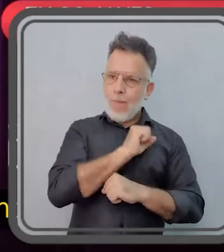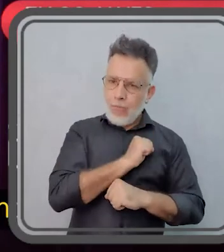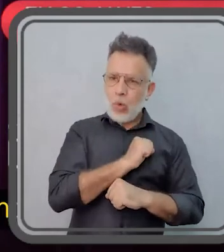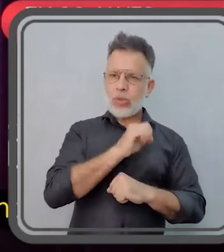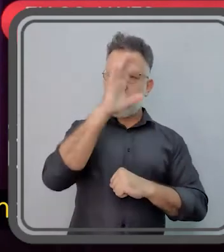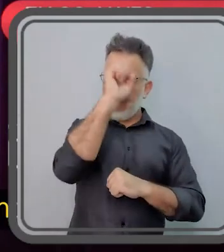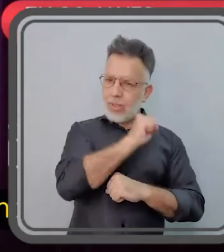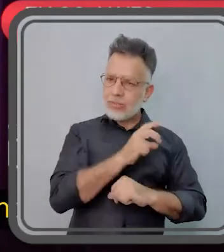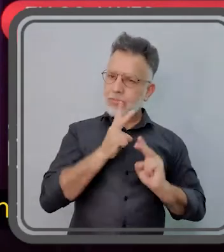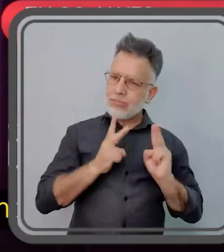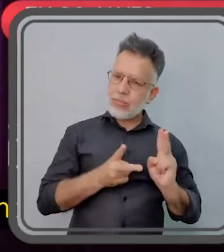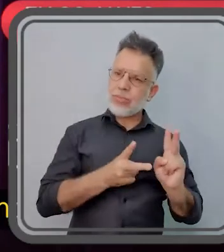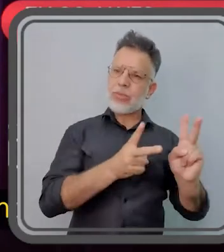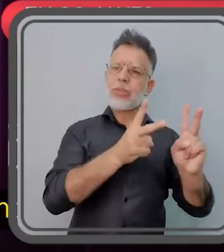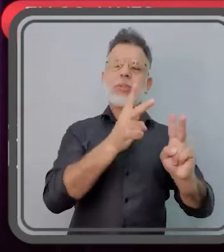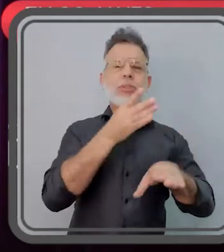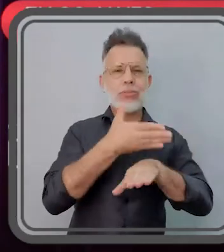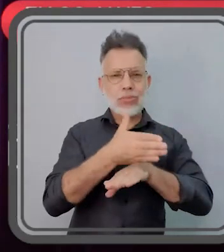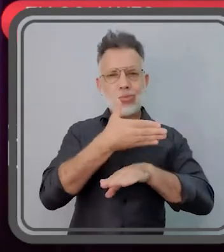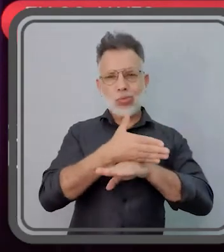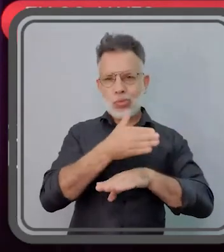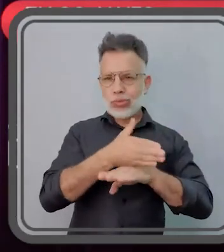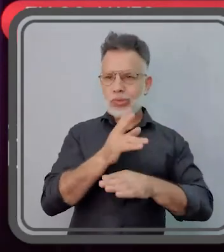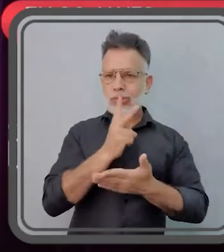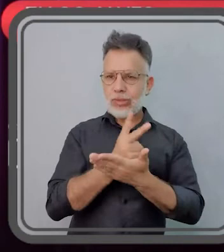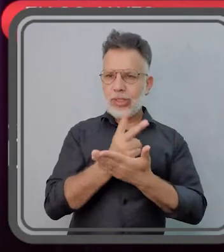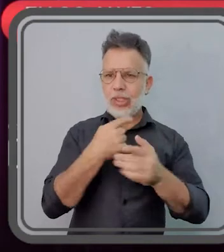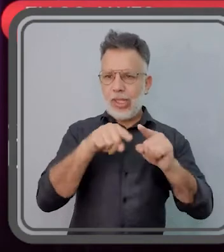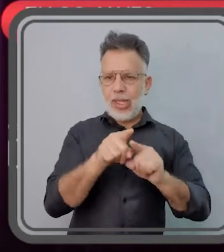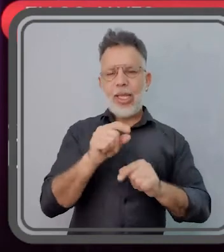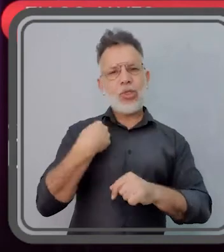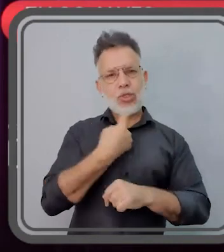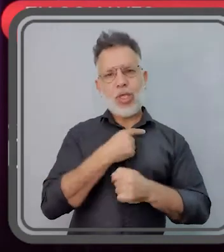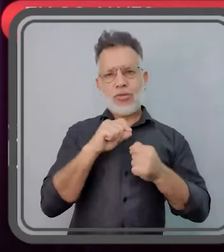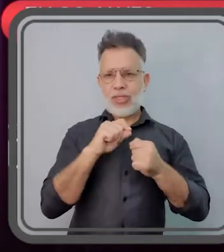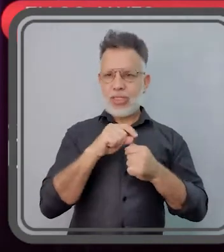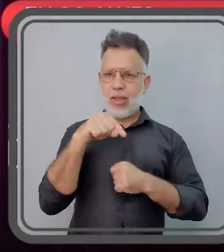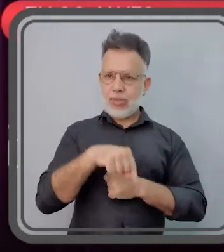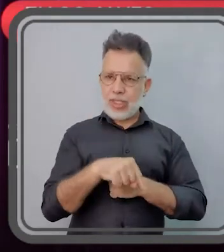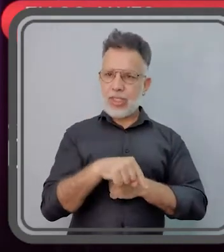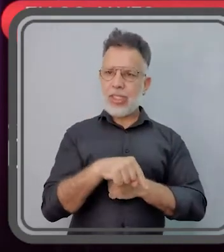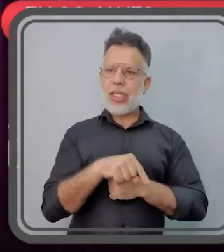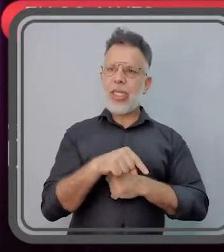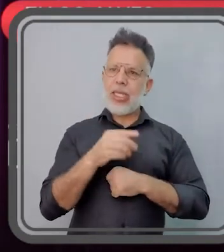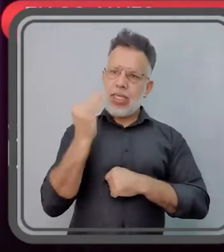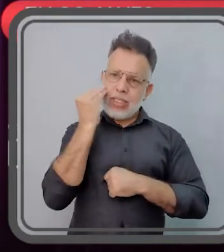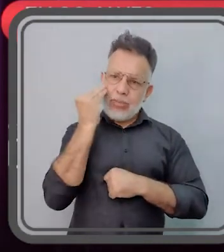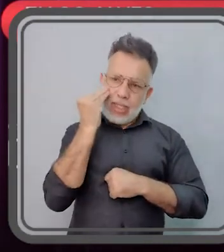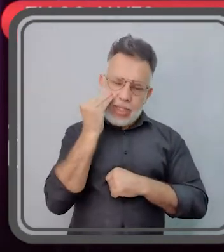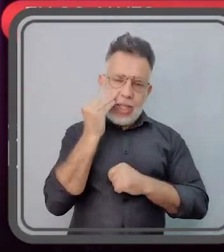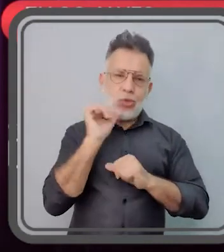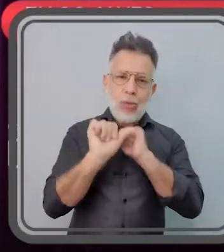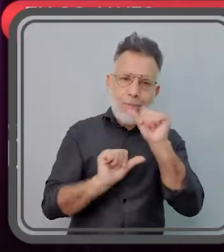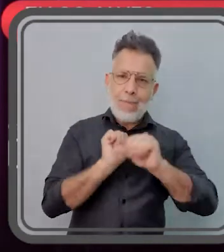and constant learning and improvement. So that is what we use. That is how we are trying to